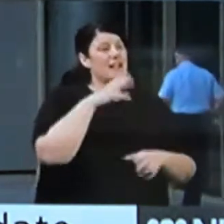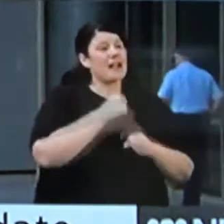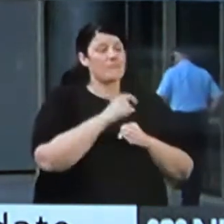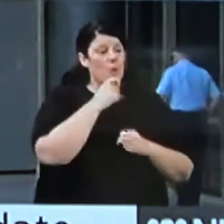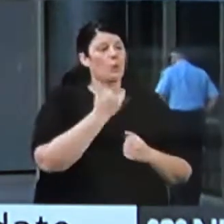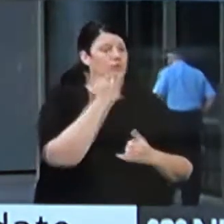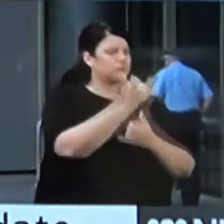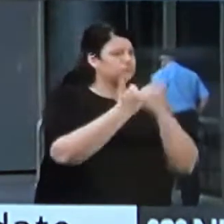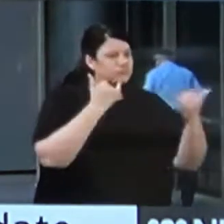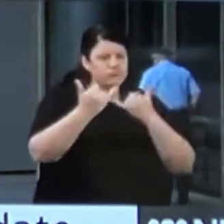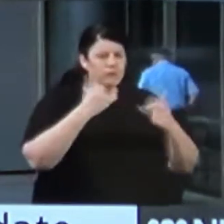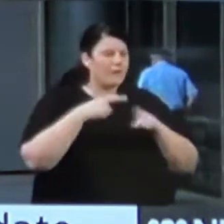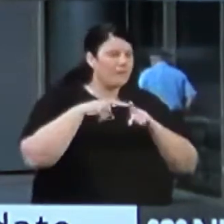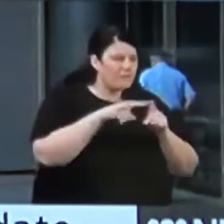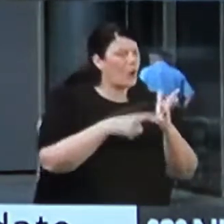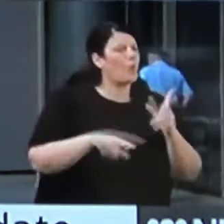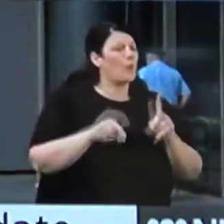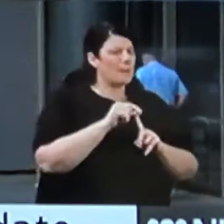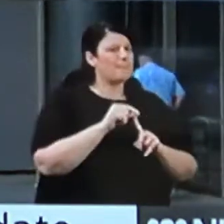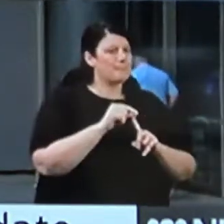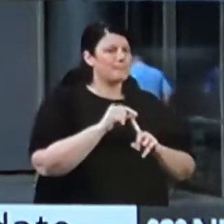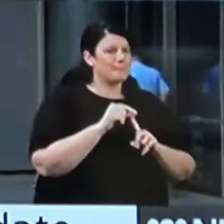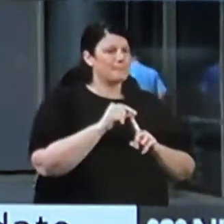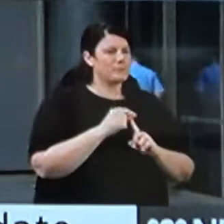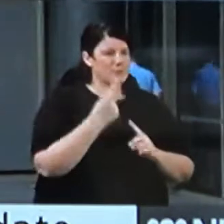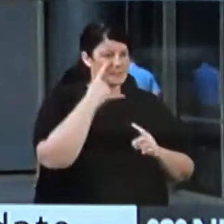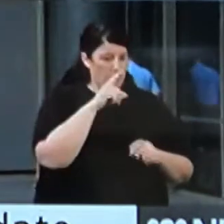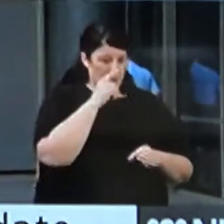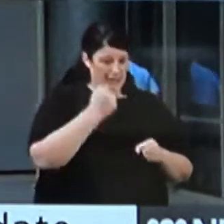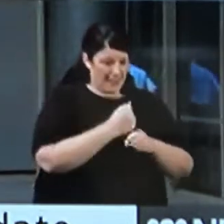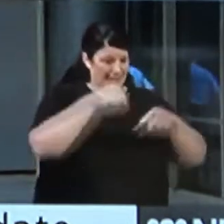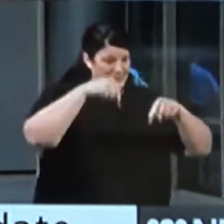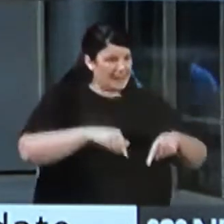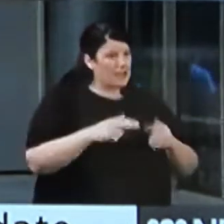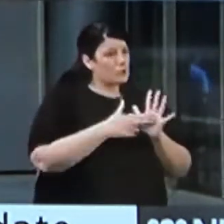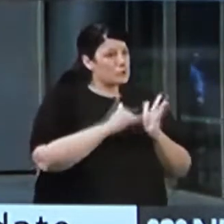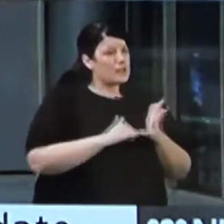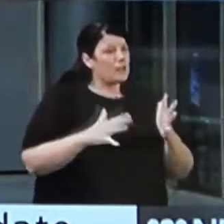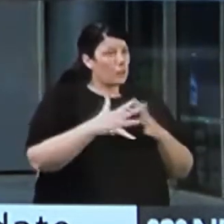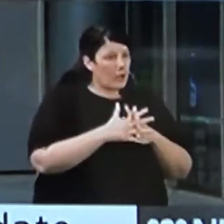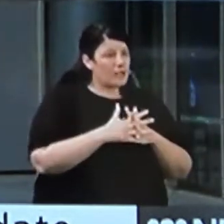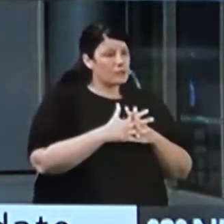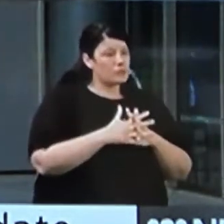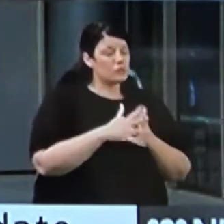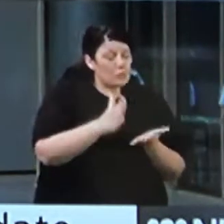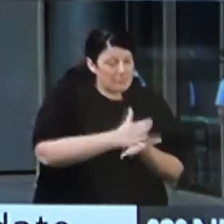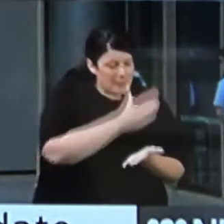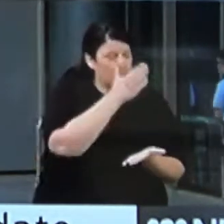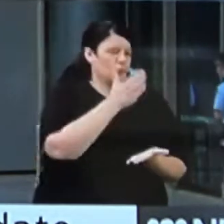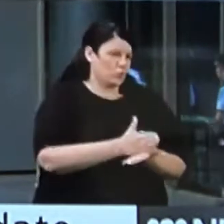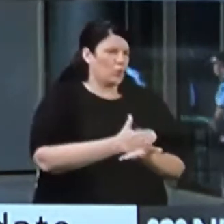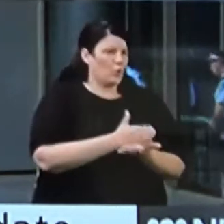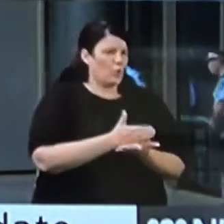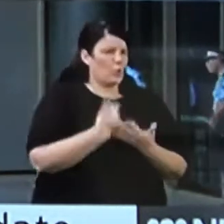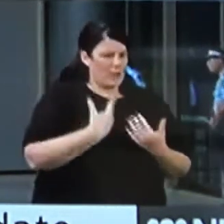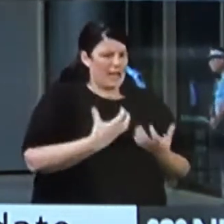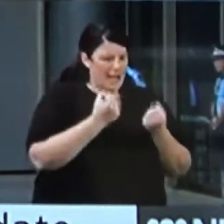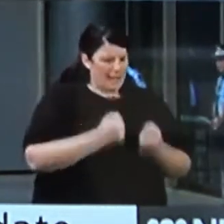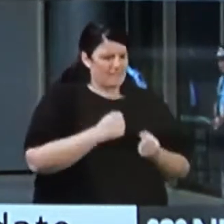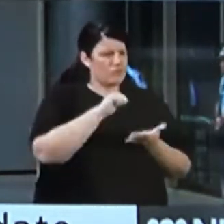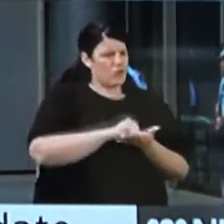up to see what opportunities we have, to see what we can manufacture here in New South Wales, to really ensure that we